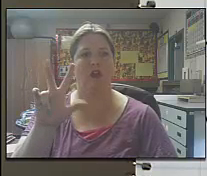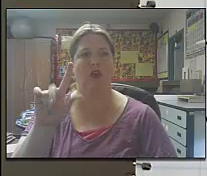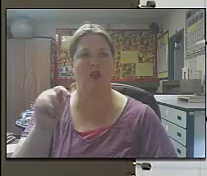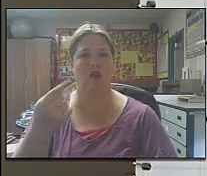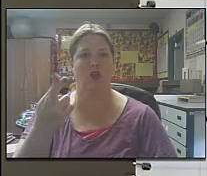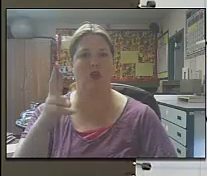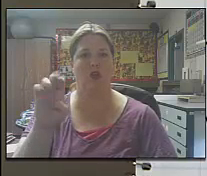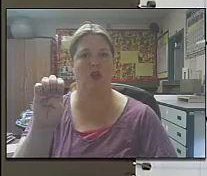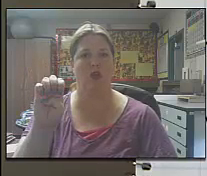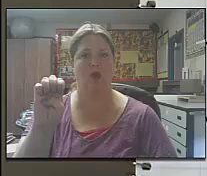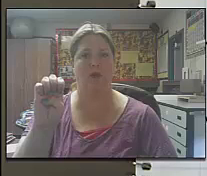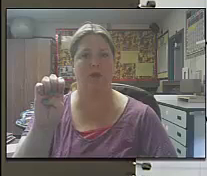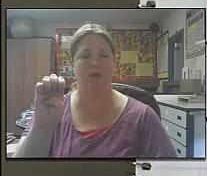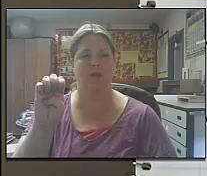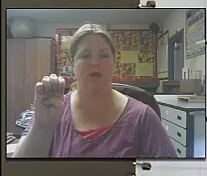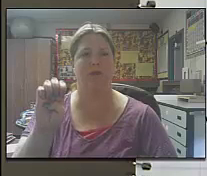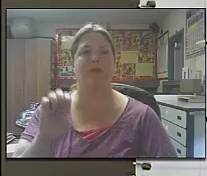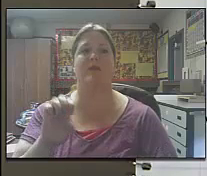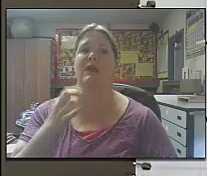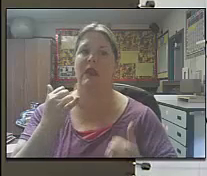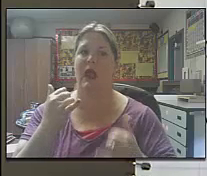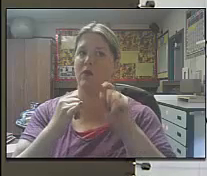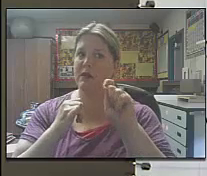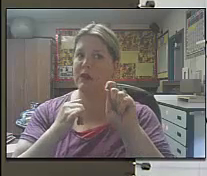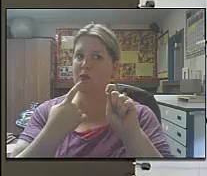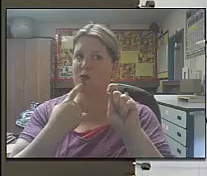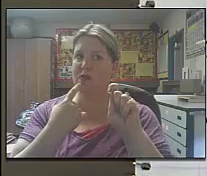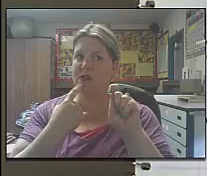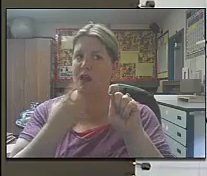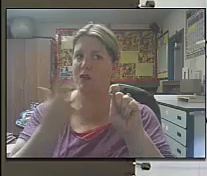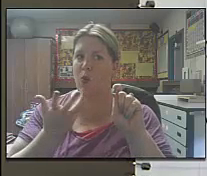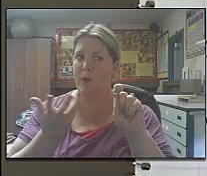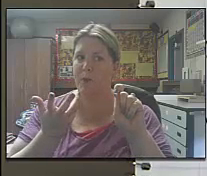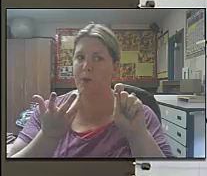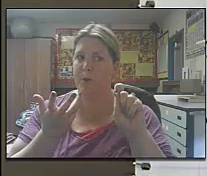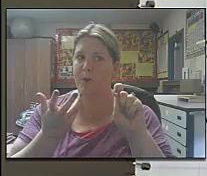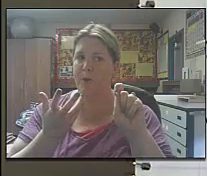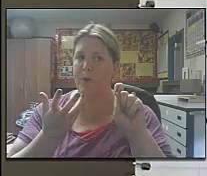43. Now I'm at the decimal. What do I want to write?